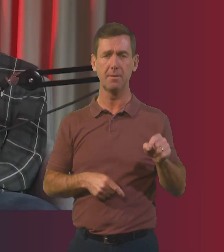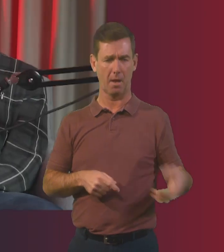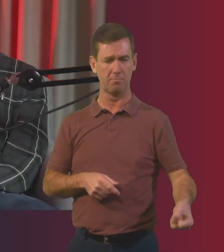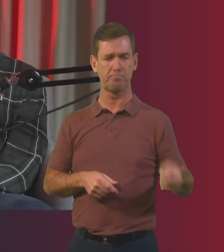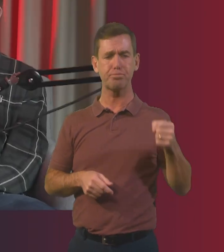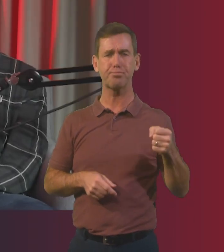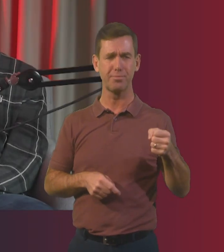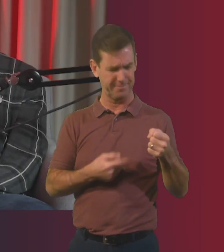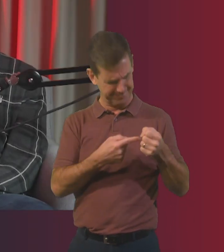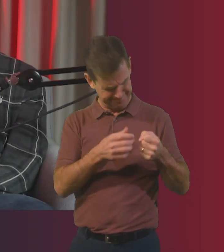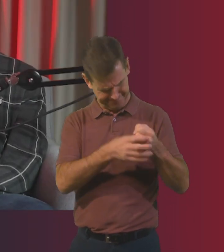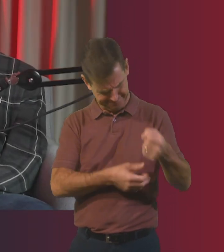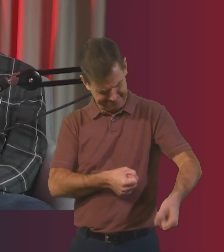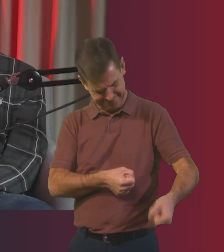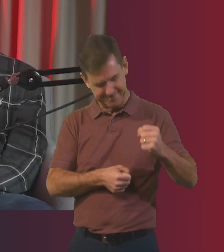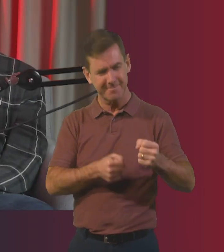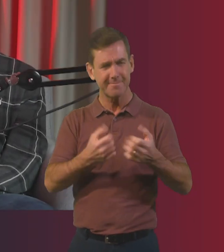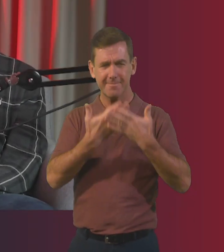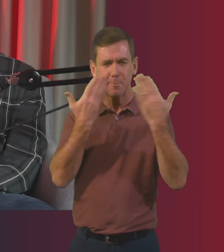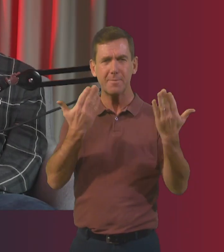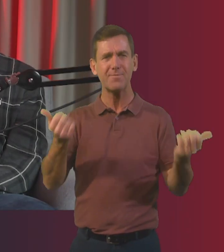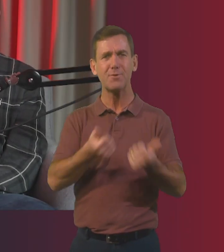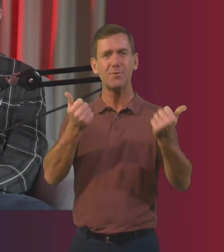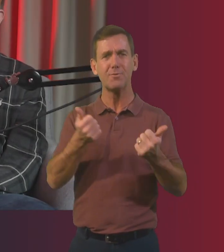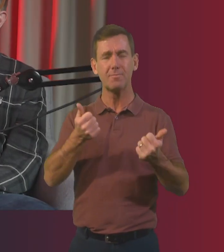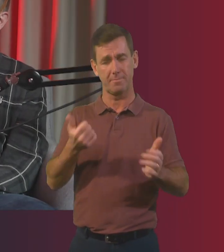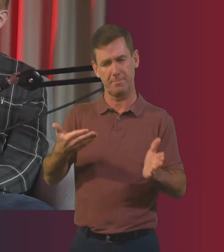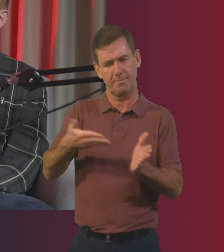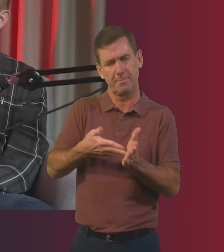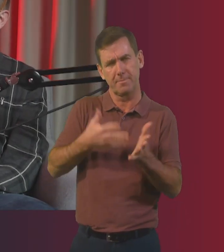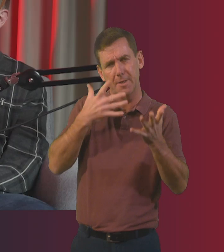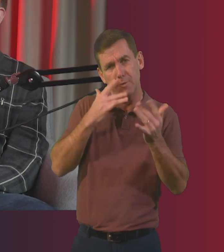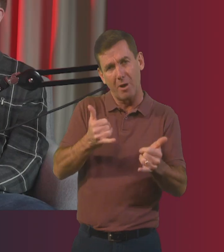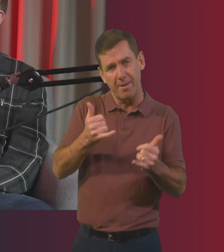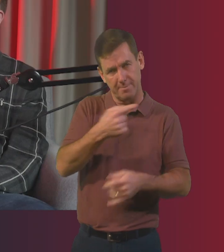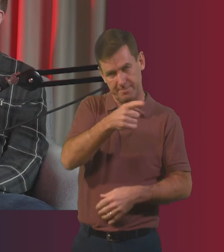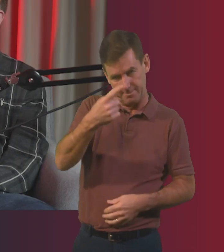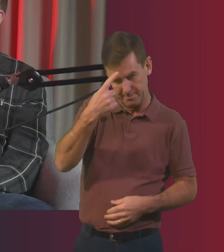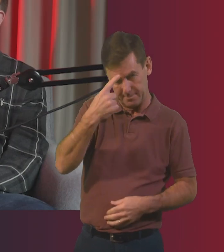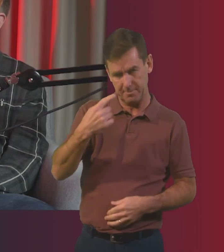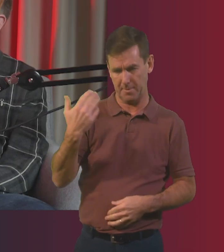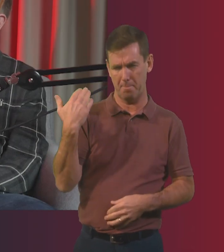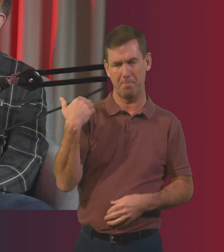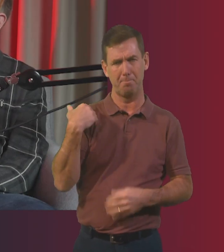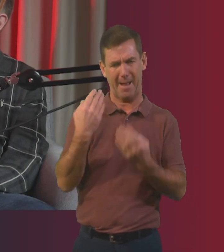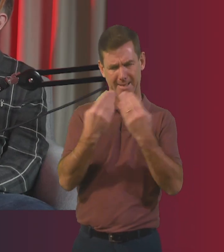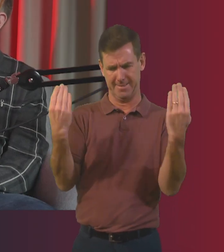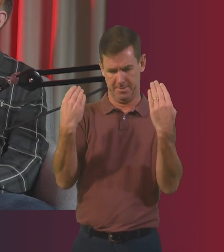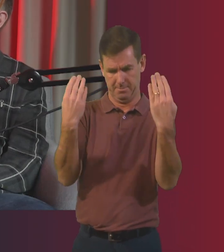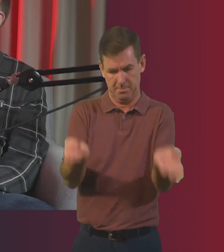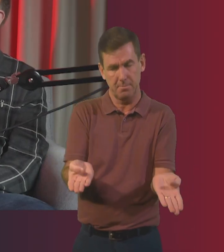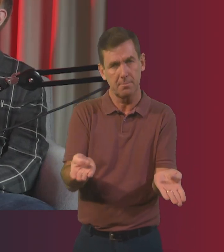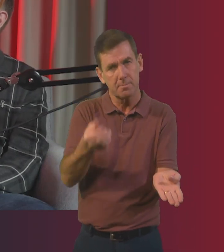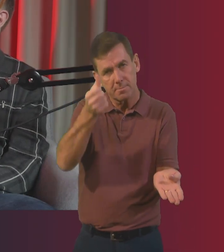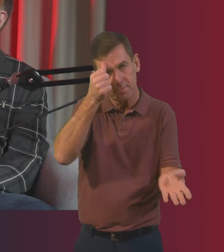one. And the other thing that people rarely check that can be a real pain is if you think you're going to have to lower the back seats, which a lot of people do if they want to